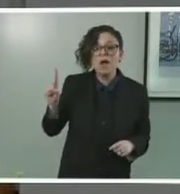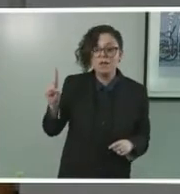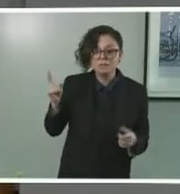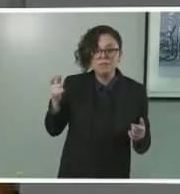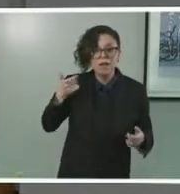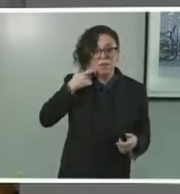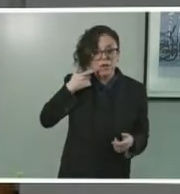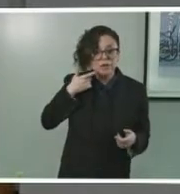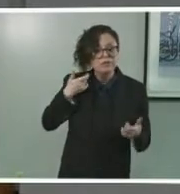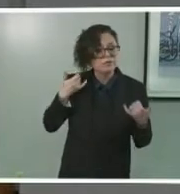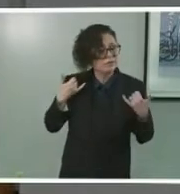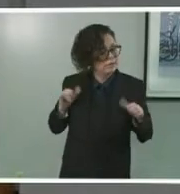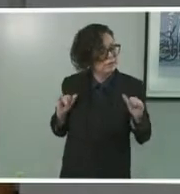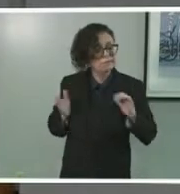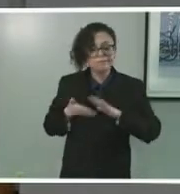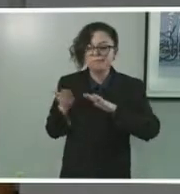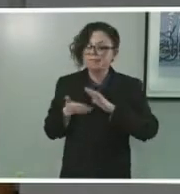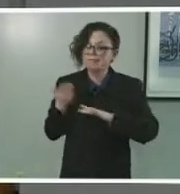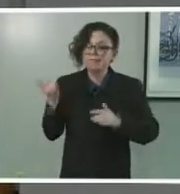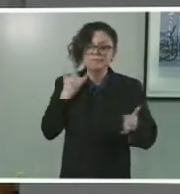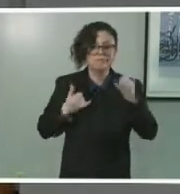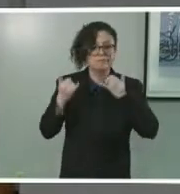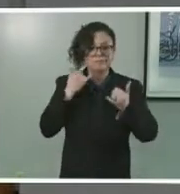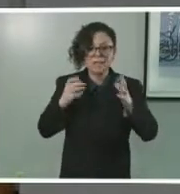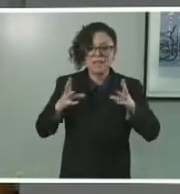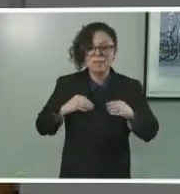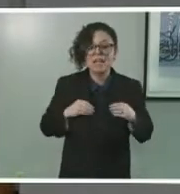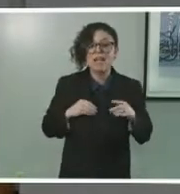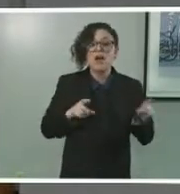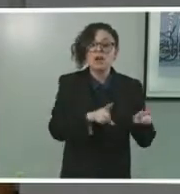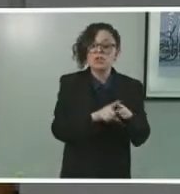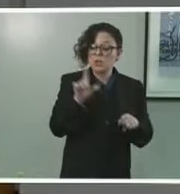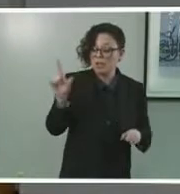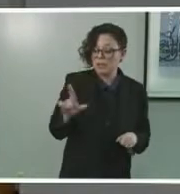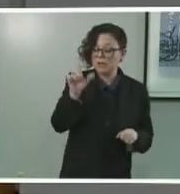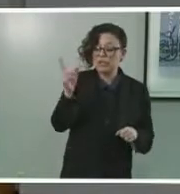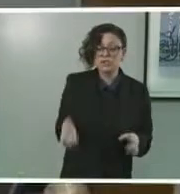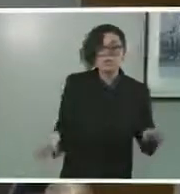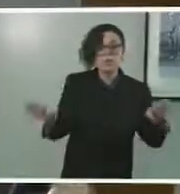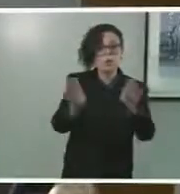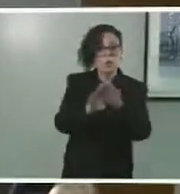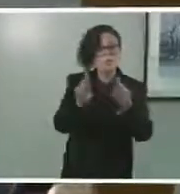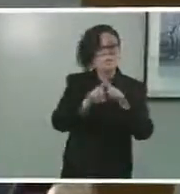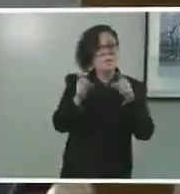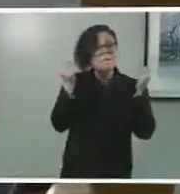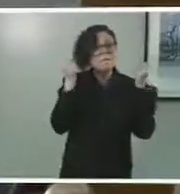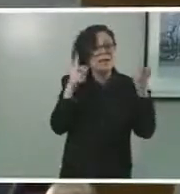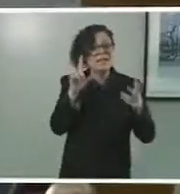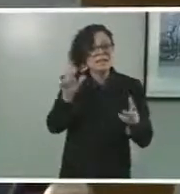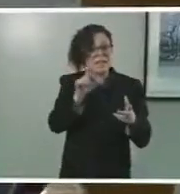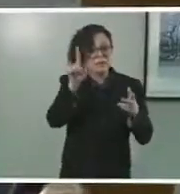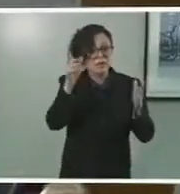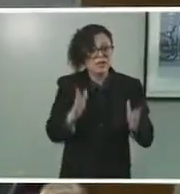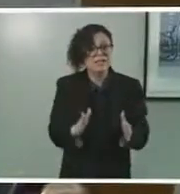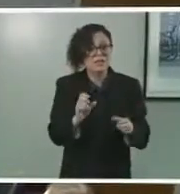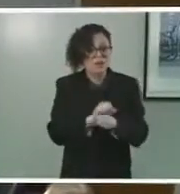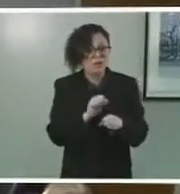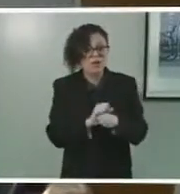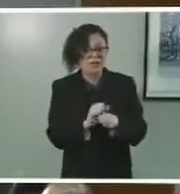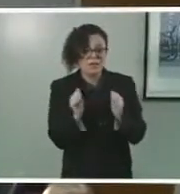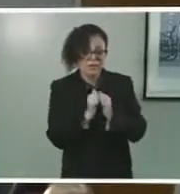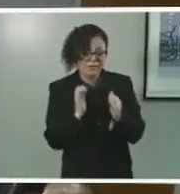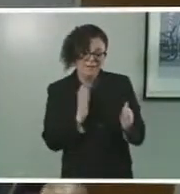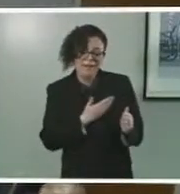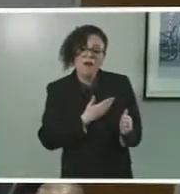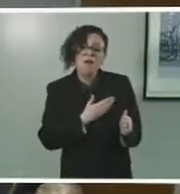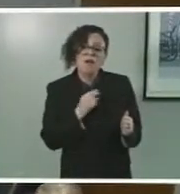phone calls. For example, libraries have closed, and yet a lot of librarians are working on our hotline and answering